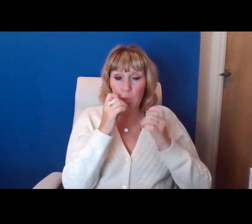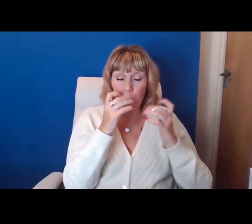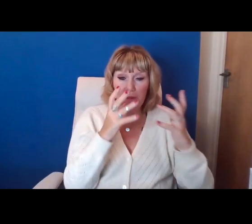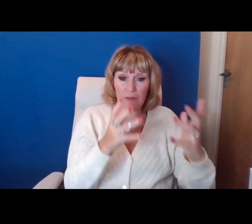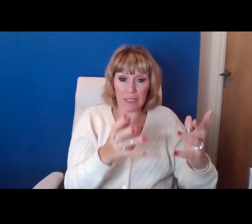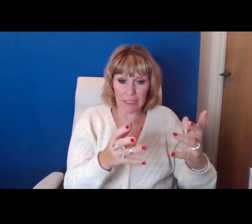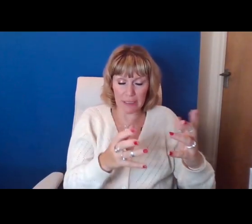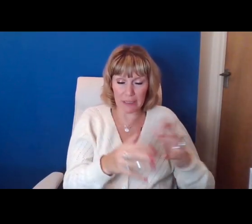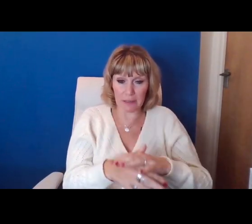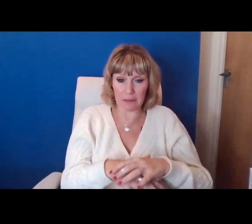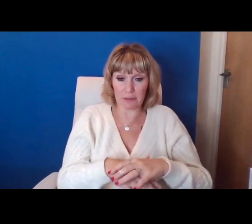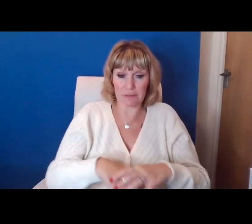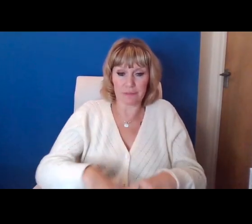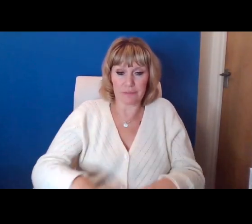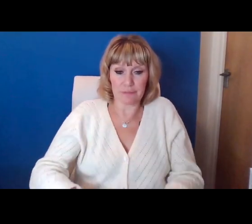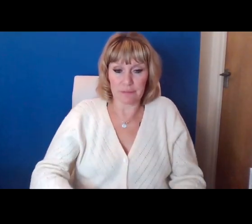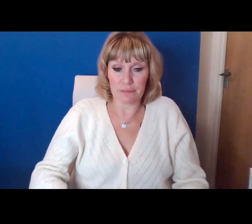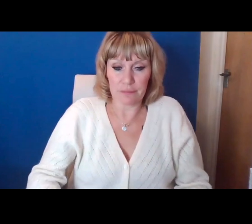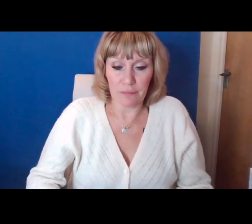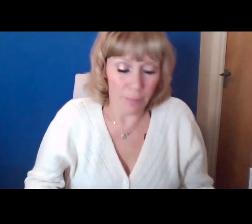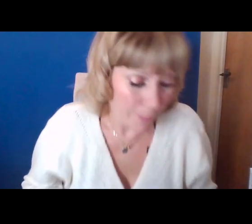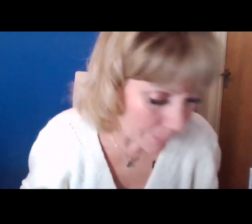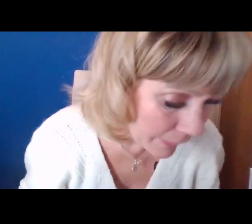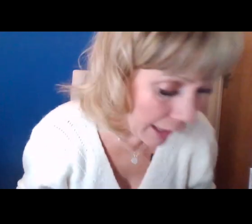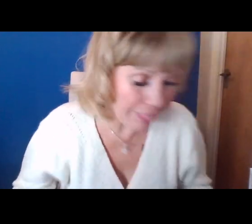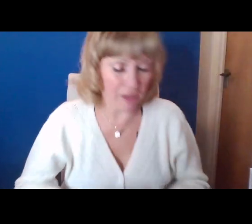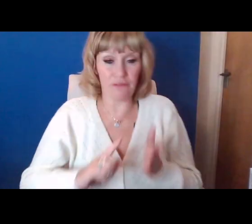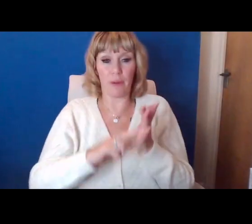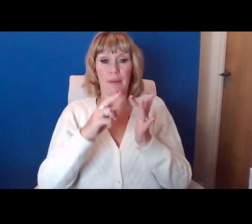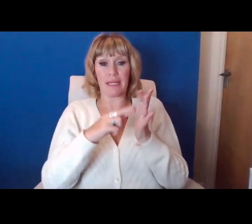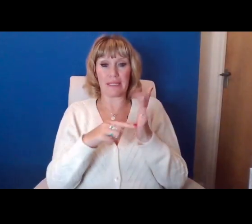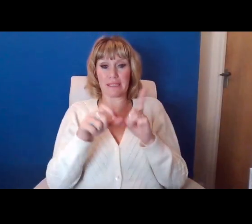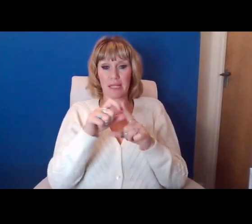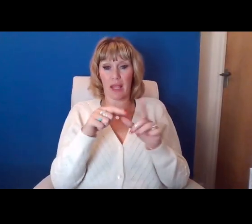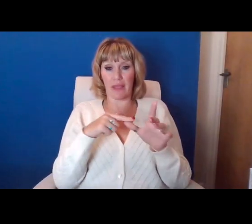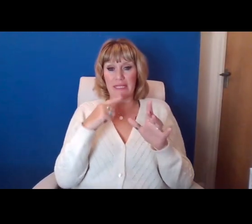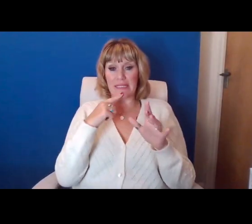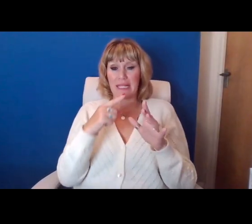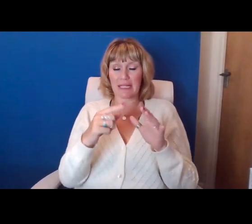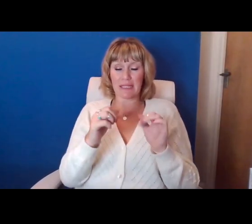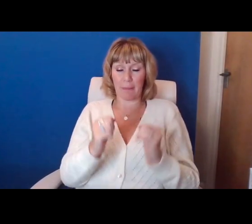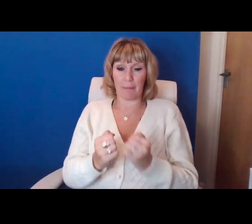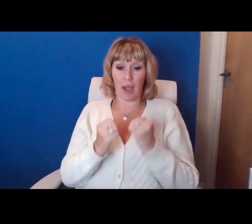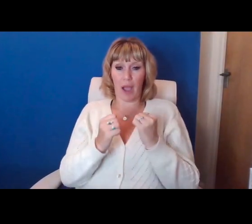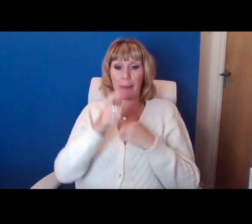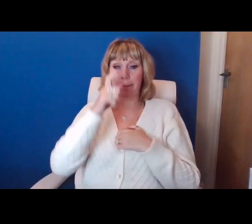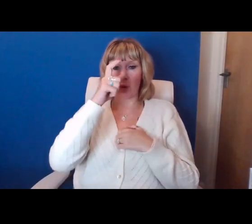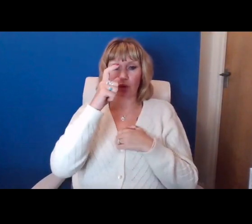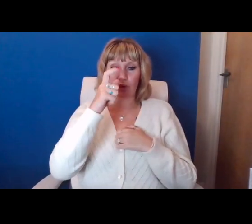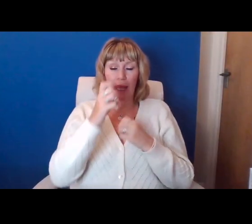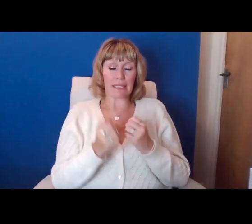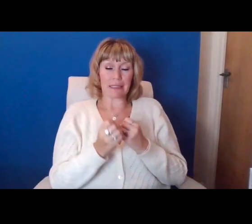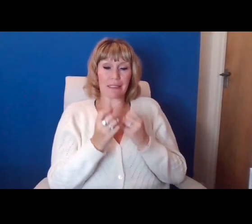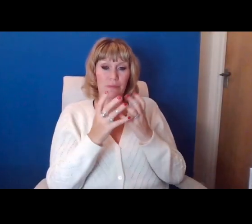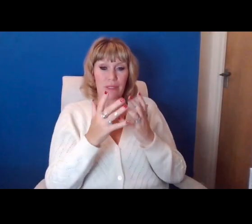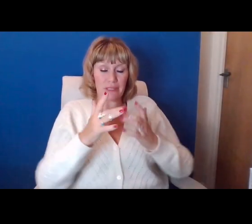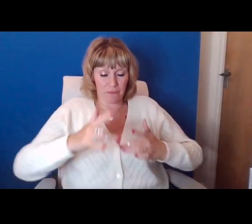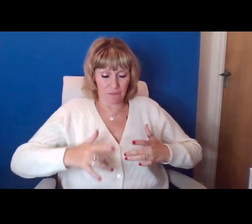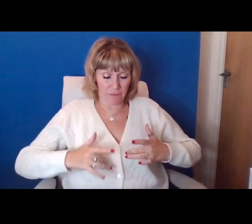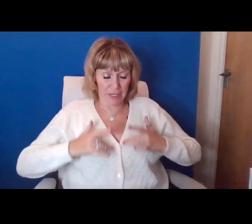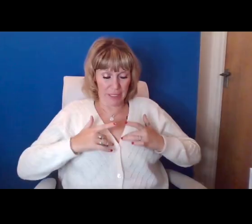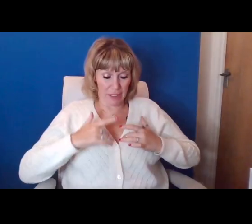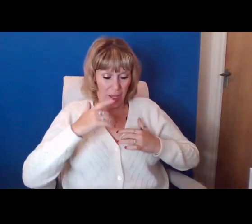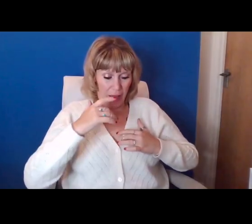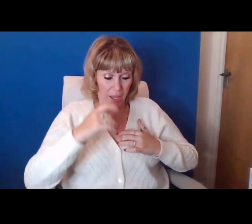Ah, now this is a great explanation from Linda. My portrait is expressing the feeling I have of being subsumed into the